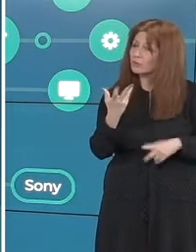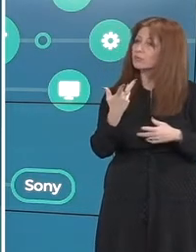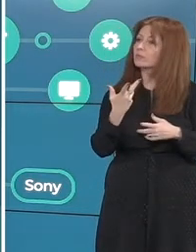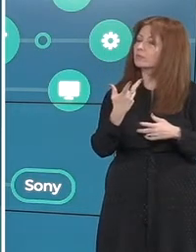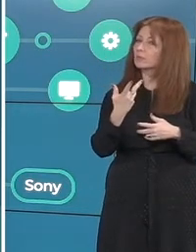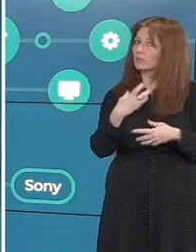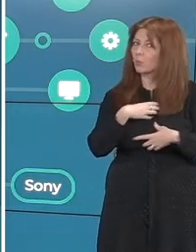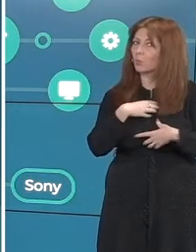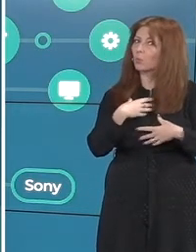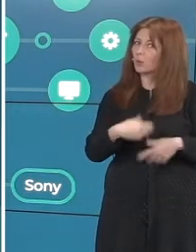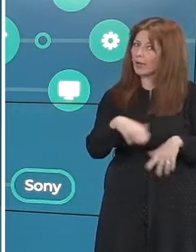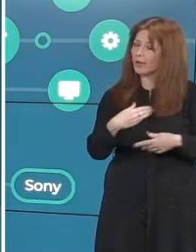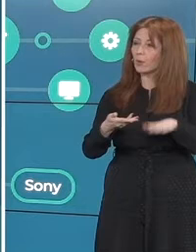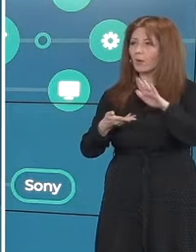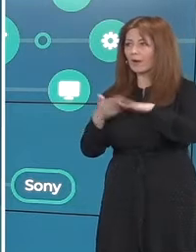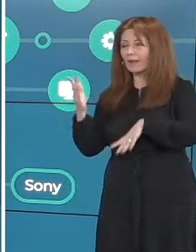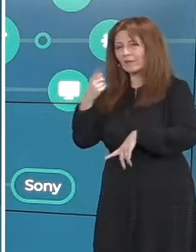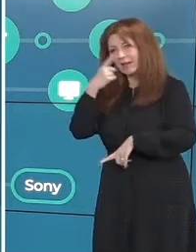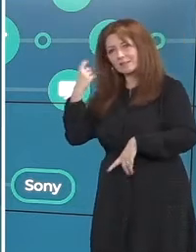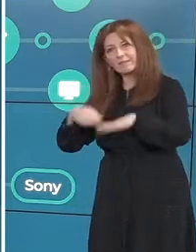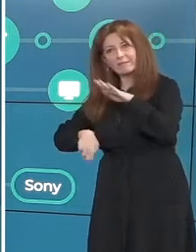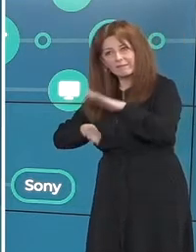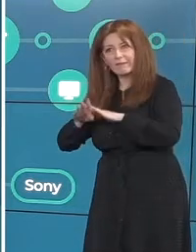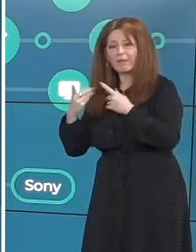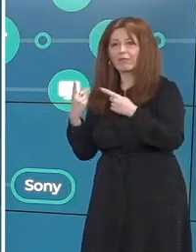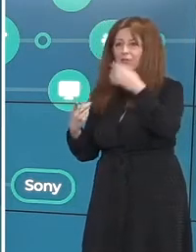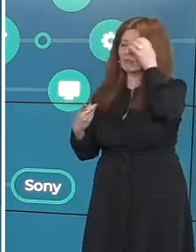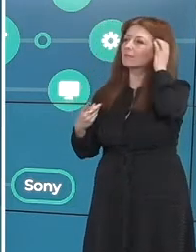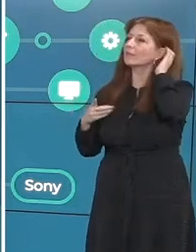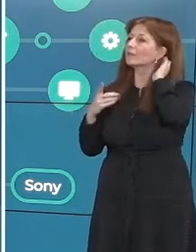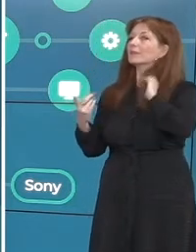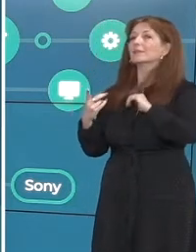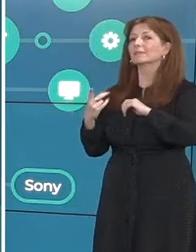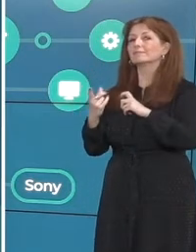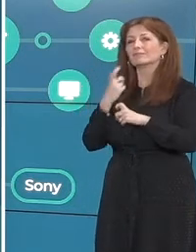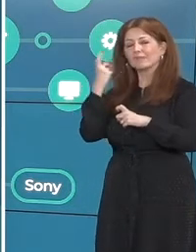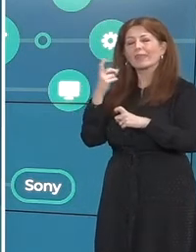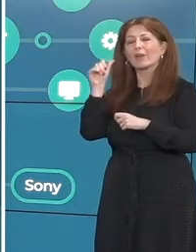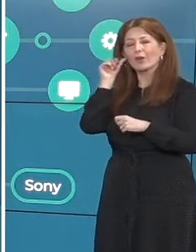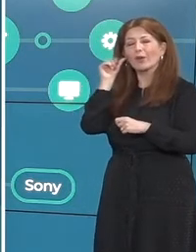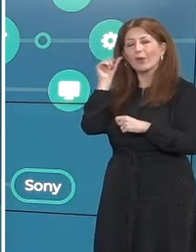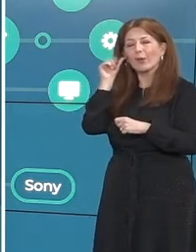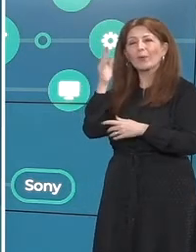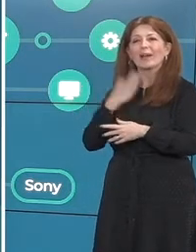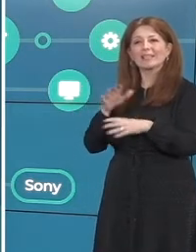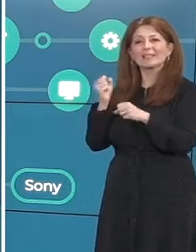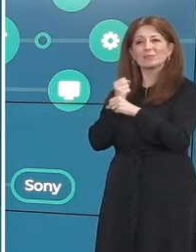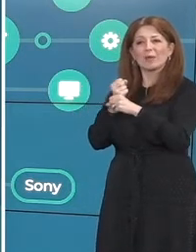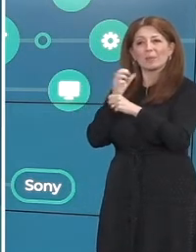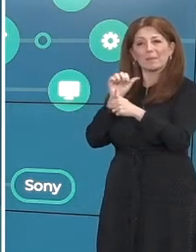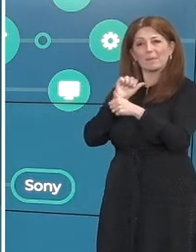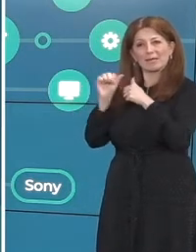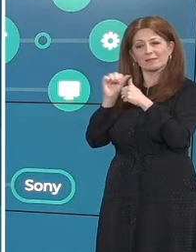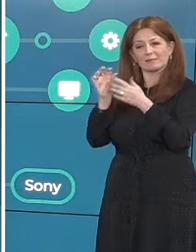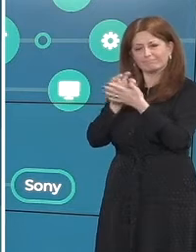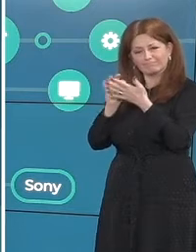person walks away understanding, I need to go keep innovating and making better chips, because what we're doing with those